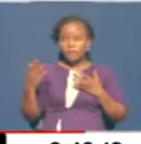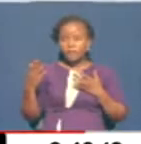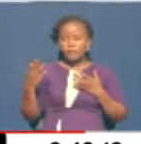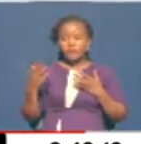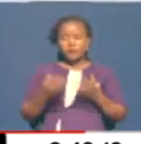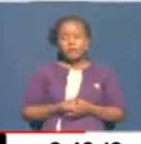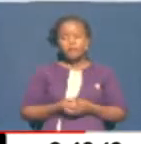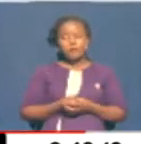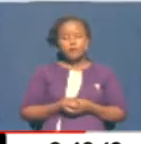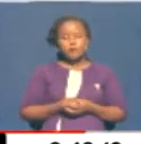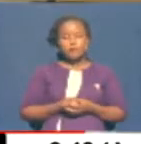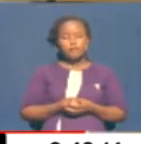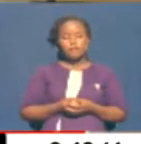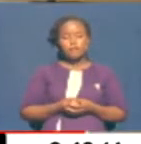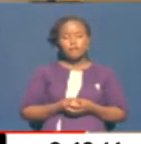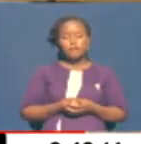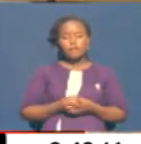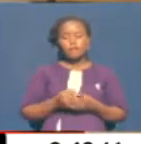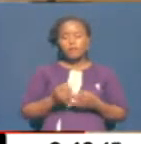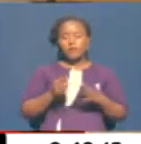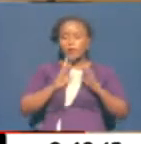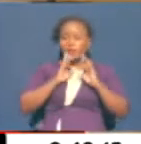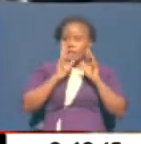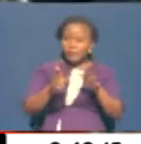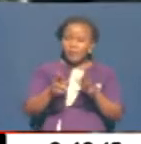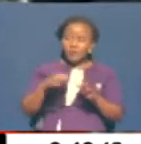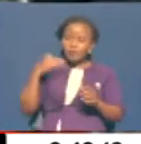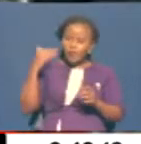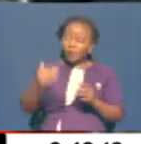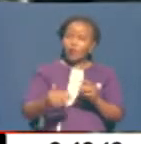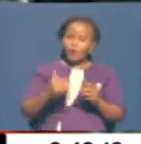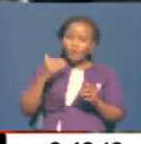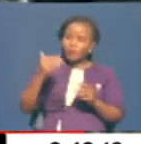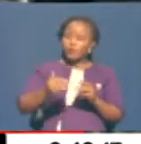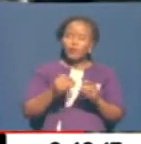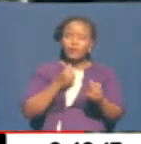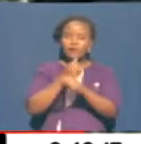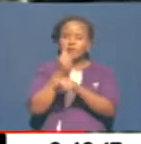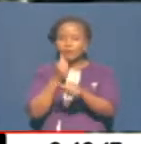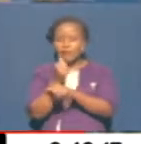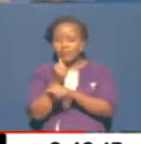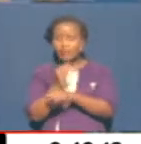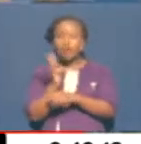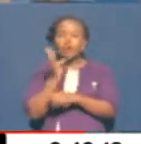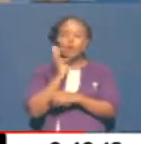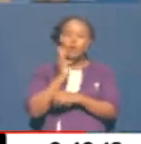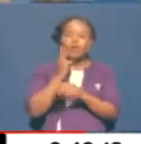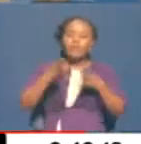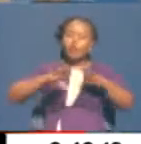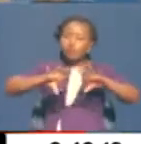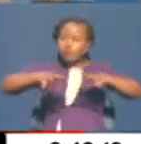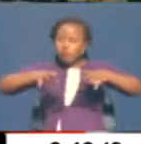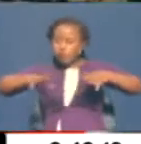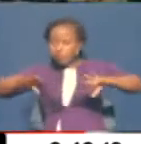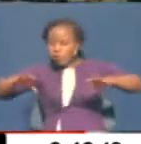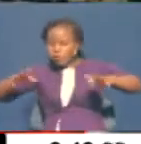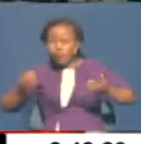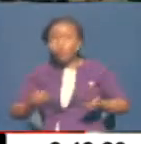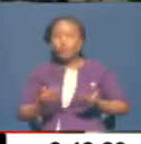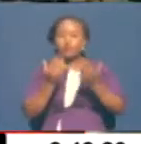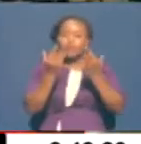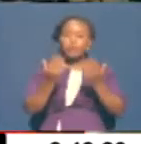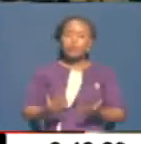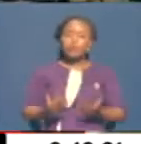Barely a week goes by without reports of disasters such as floods, fires, road accidents and buildings collapsing, among